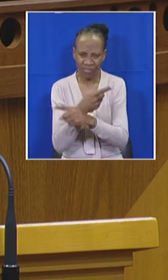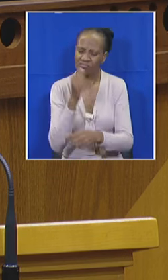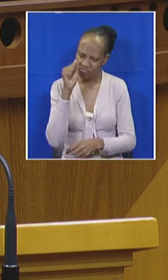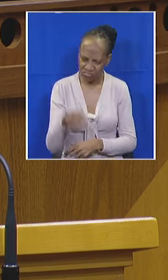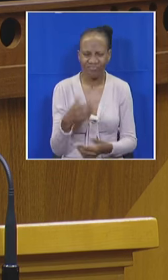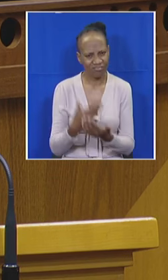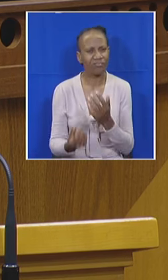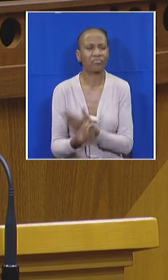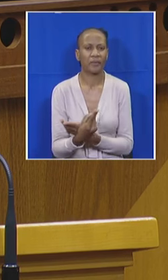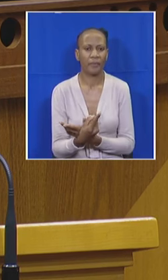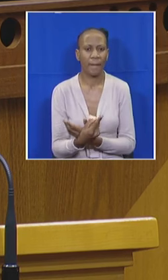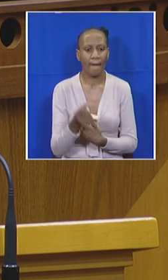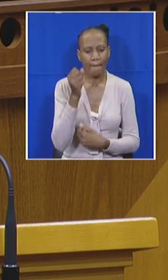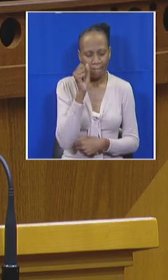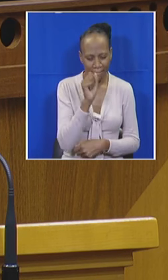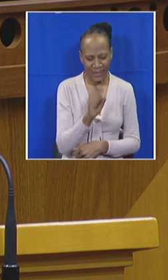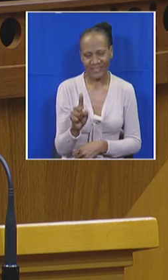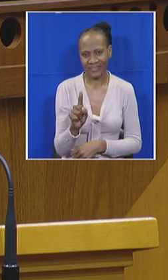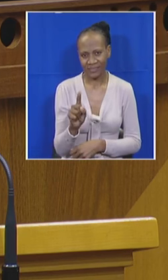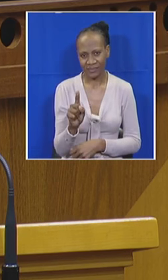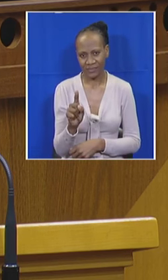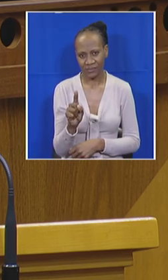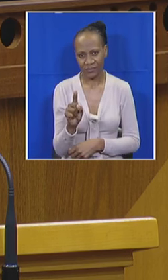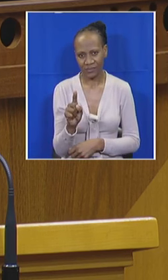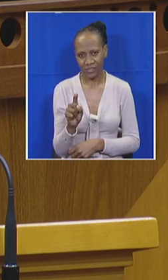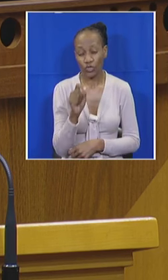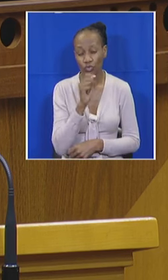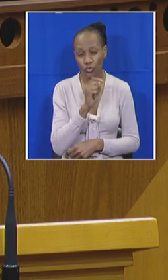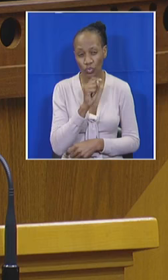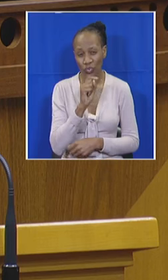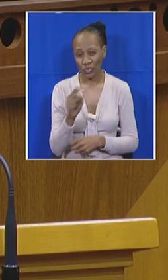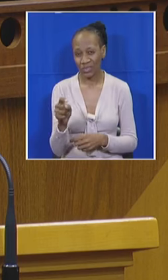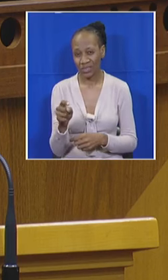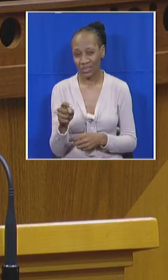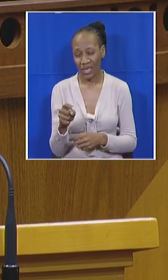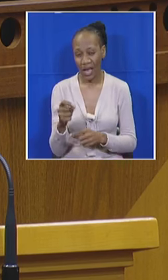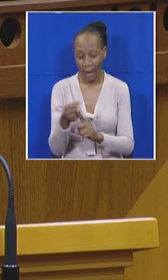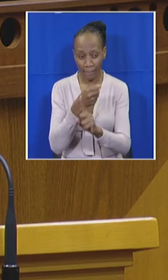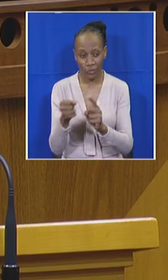lose the track of the national interests.